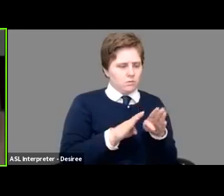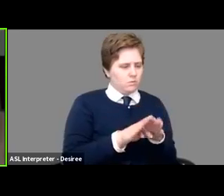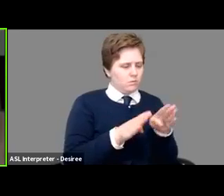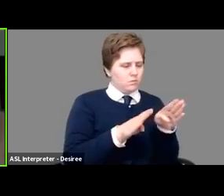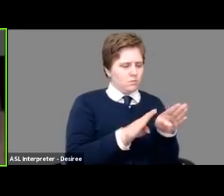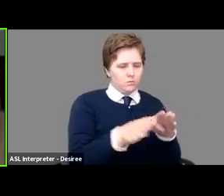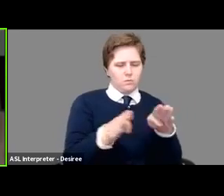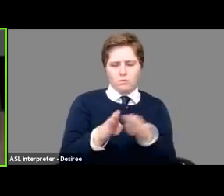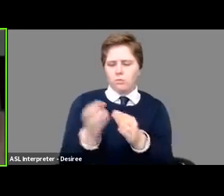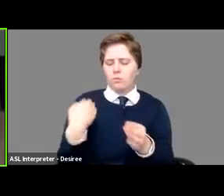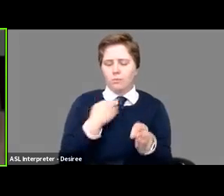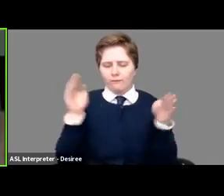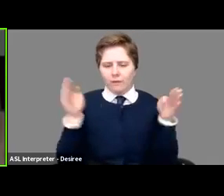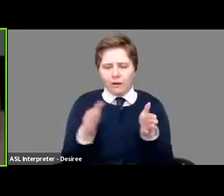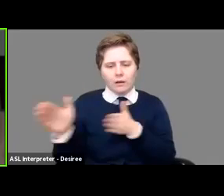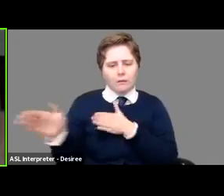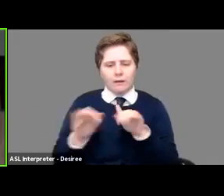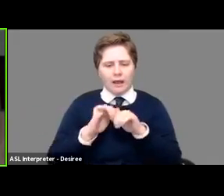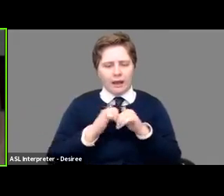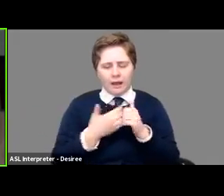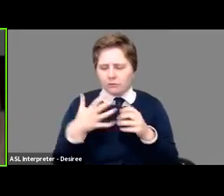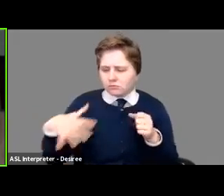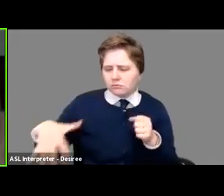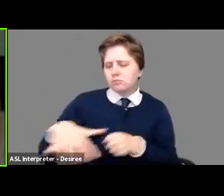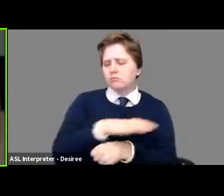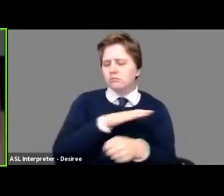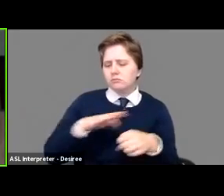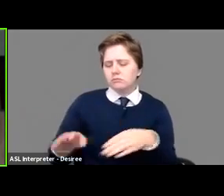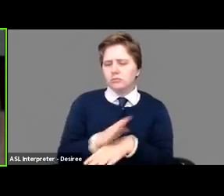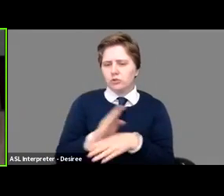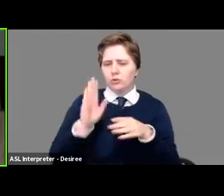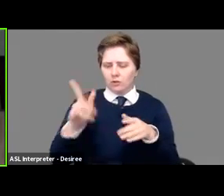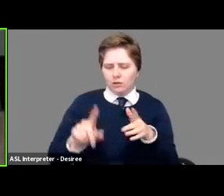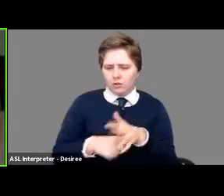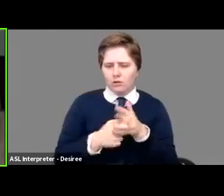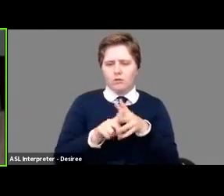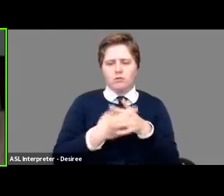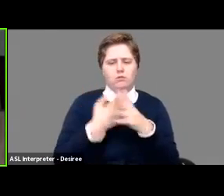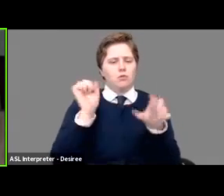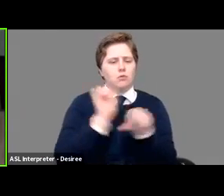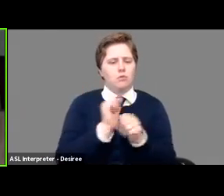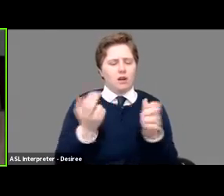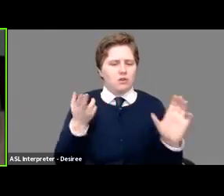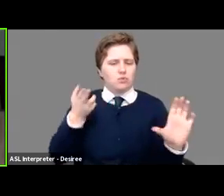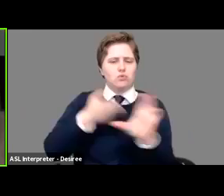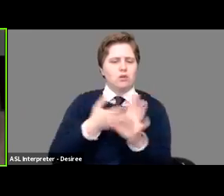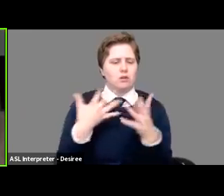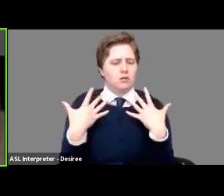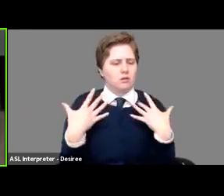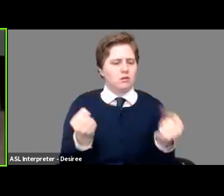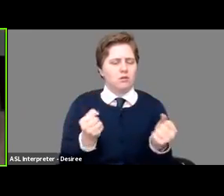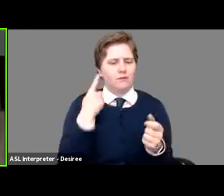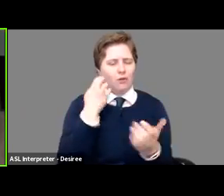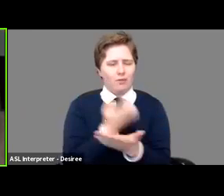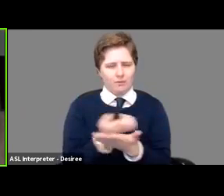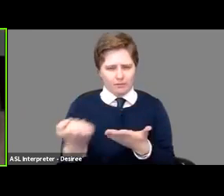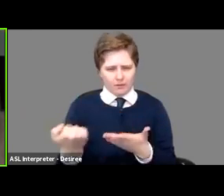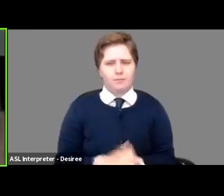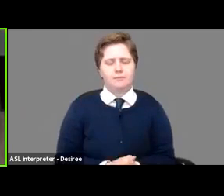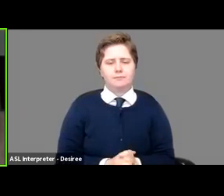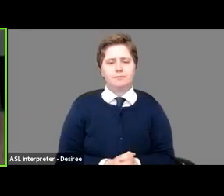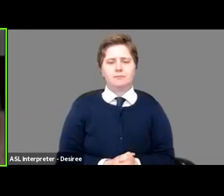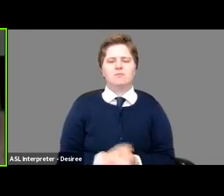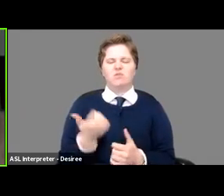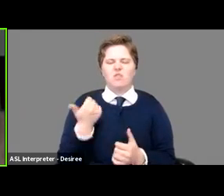for how Toledo's region businesses will reboot and join the economic recovery. We'll do this in several ways,